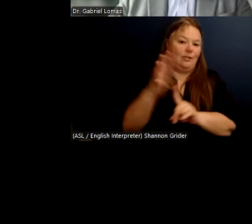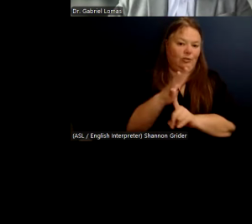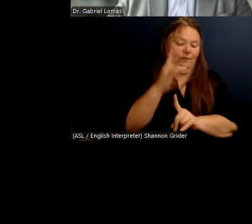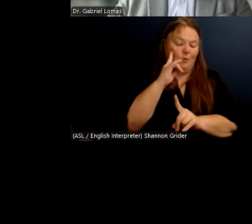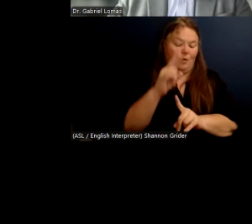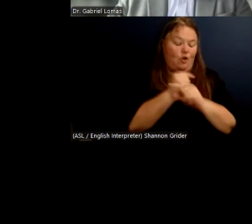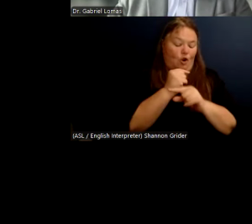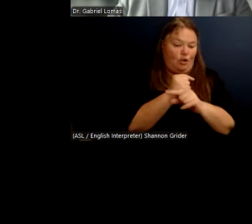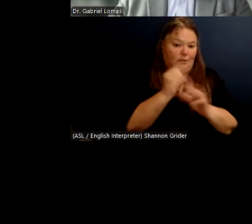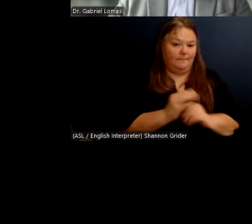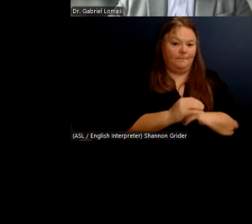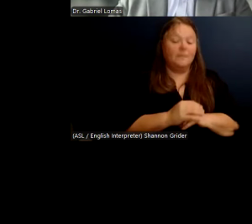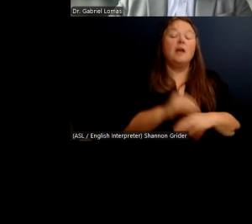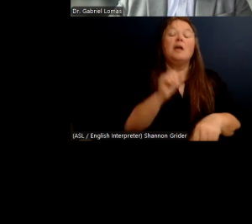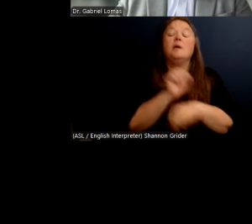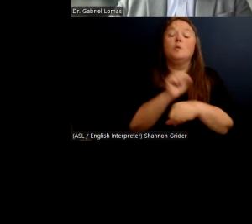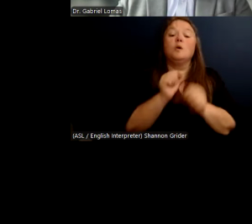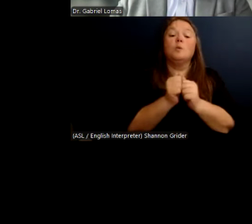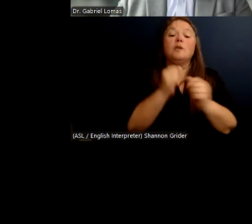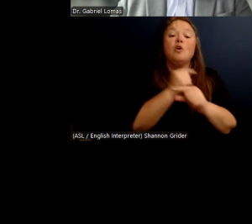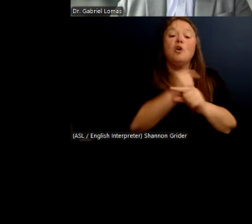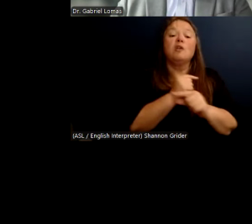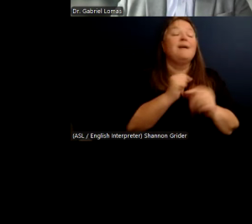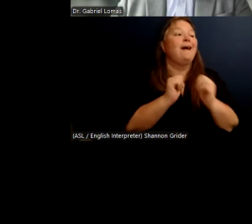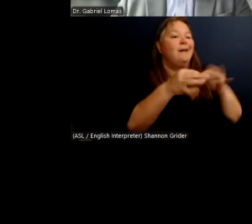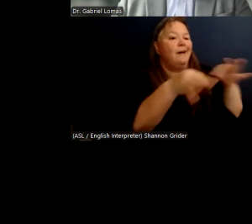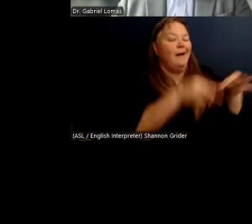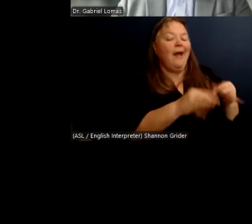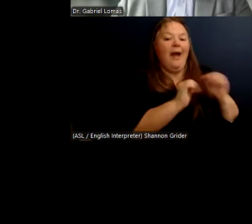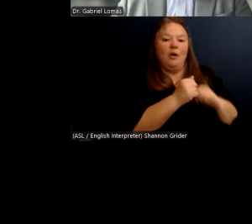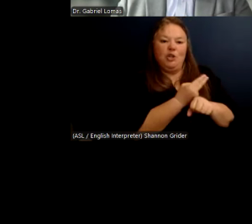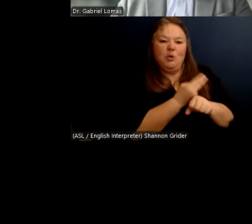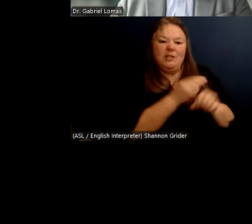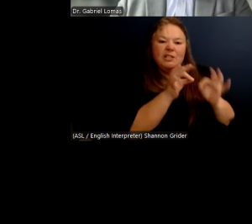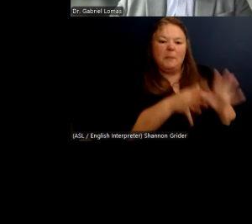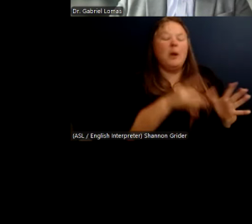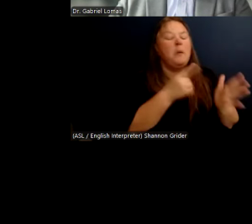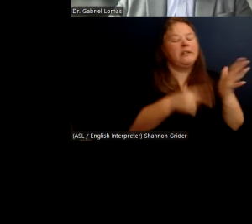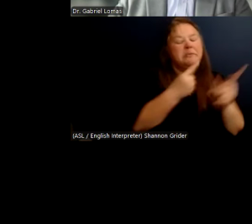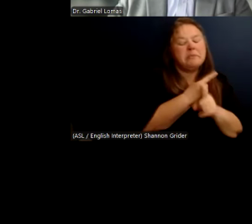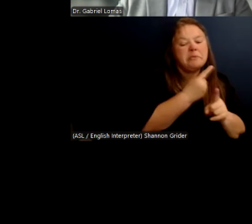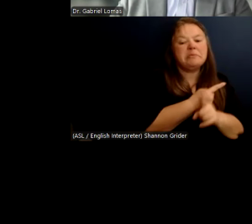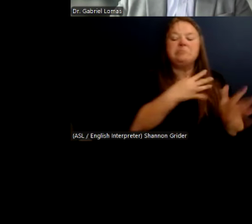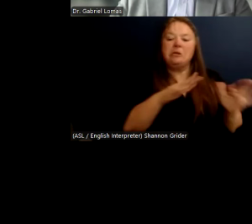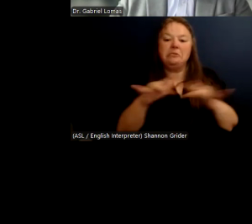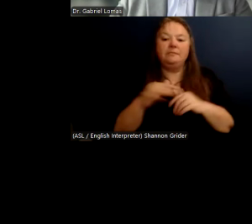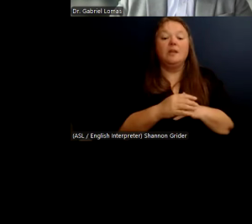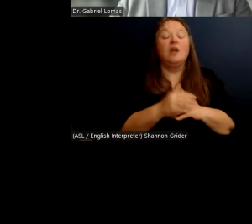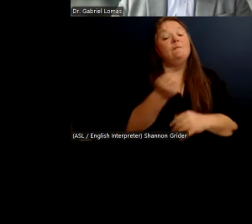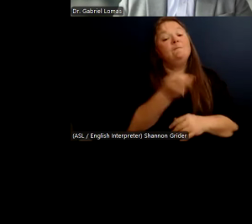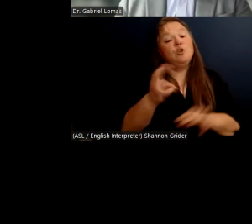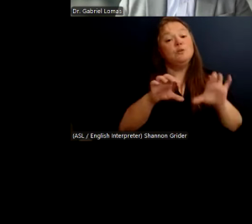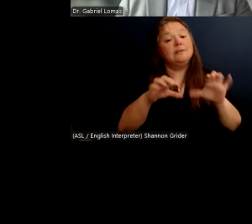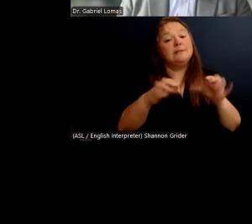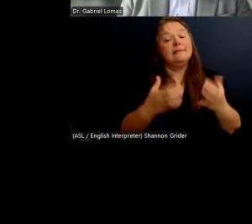the guards on how to utilize an interpreter, what's appropriate. There's also some sign language courses that are